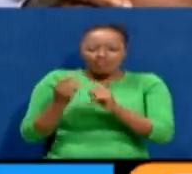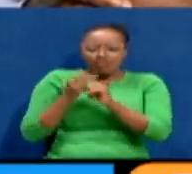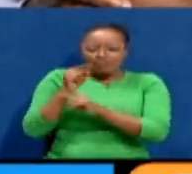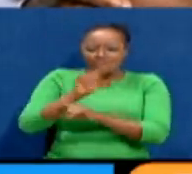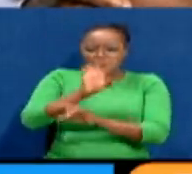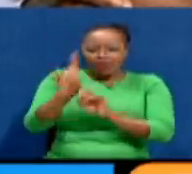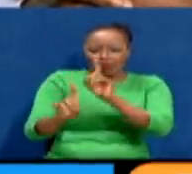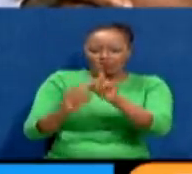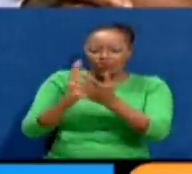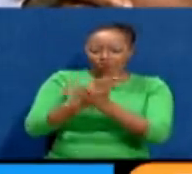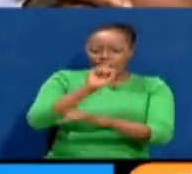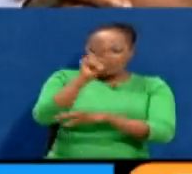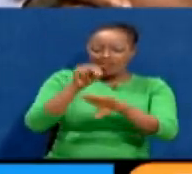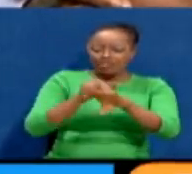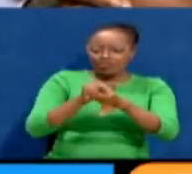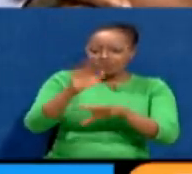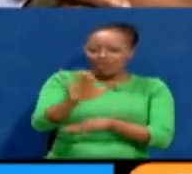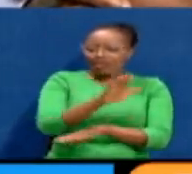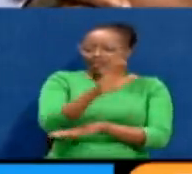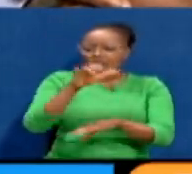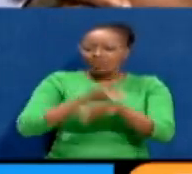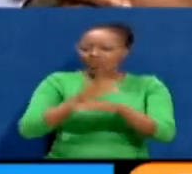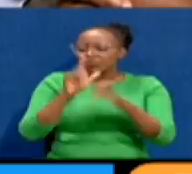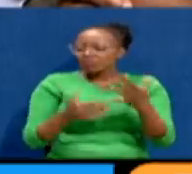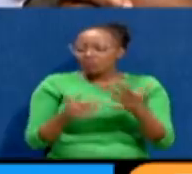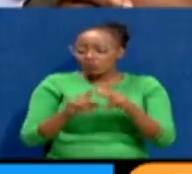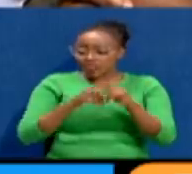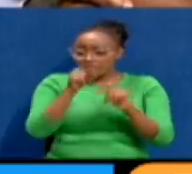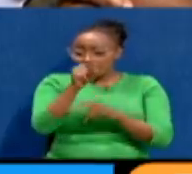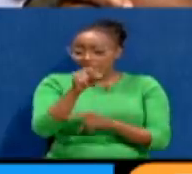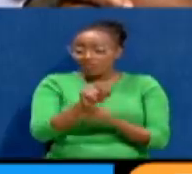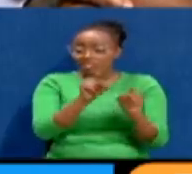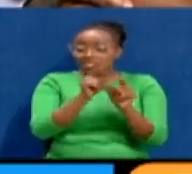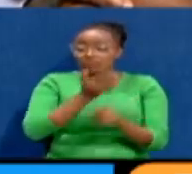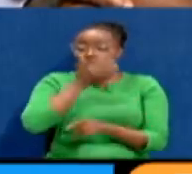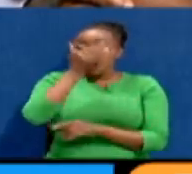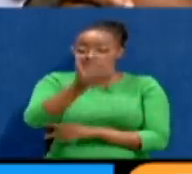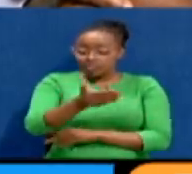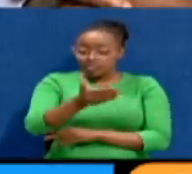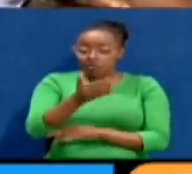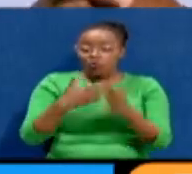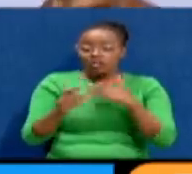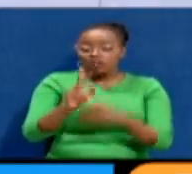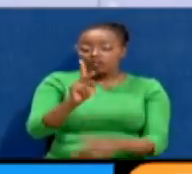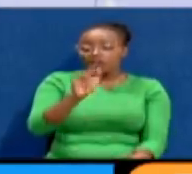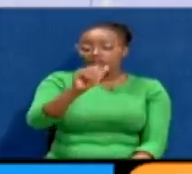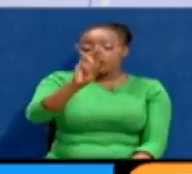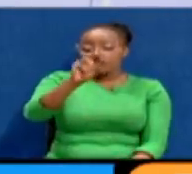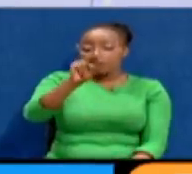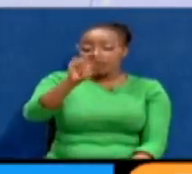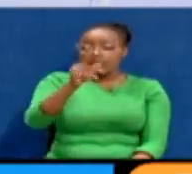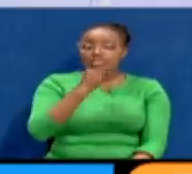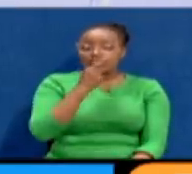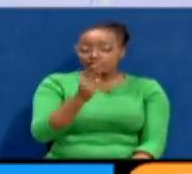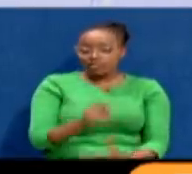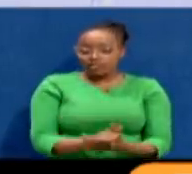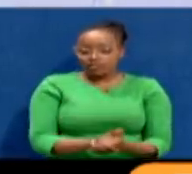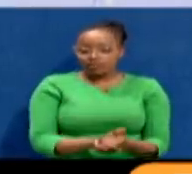that questioning by the National Assembly? John Mbadi, let's start with you on that one, even as you respond to what Kimani had to say.